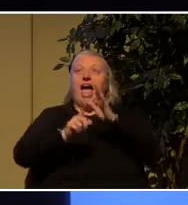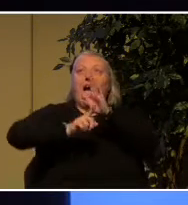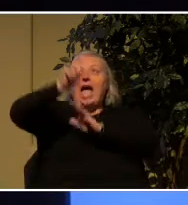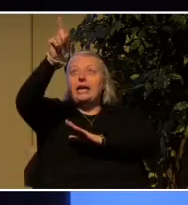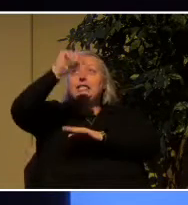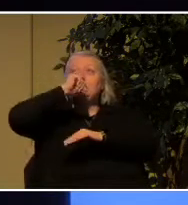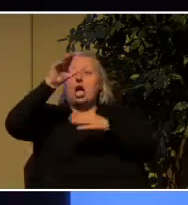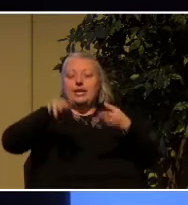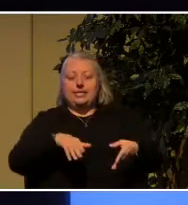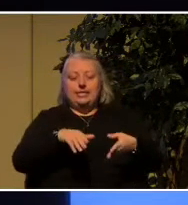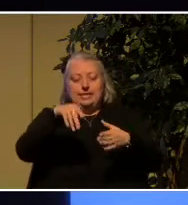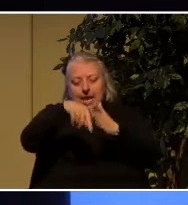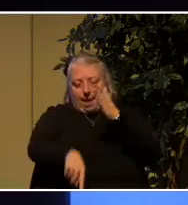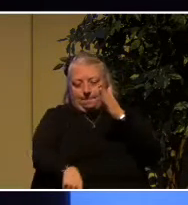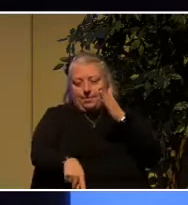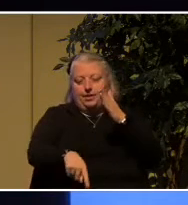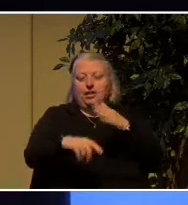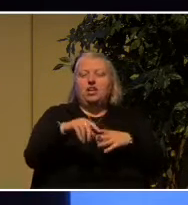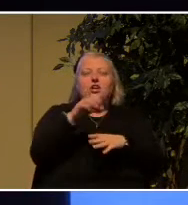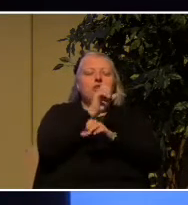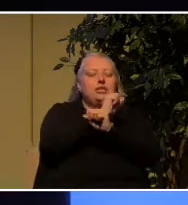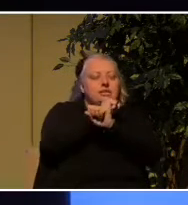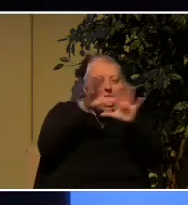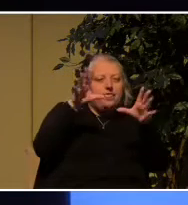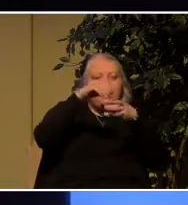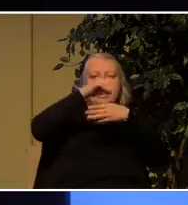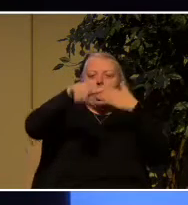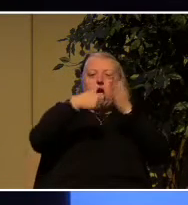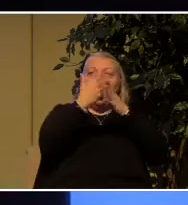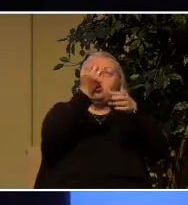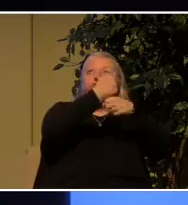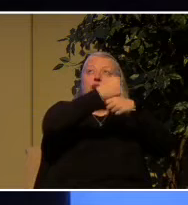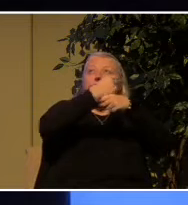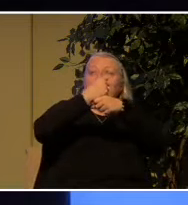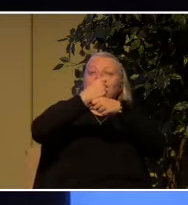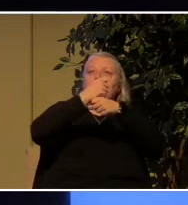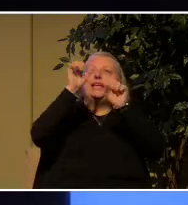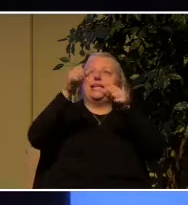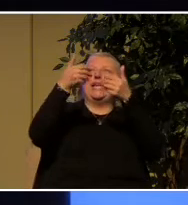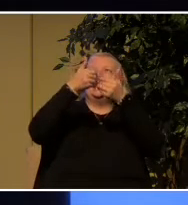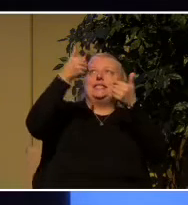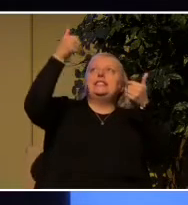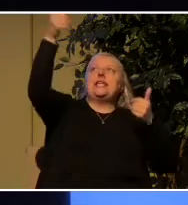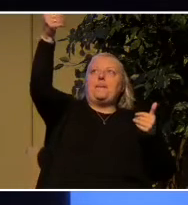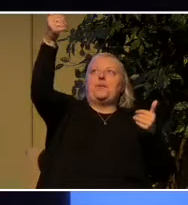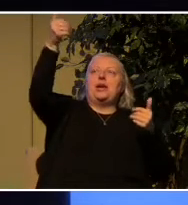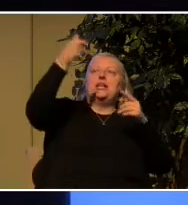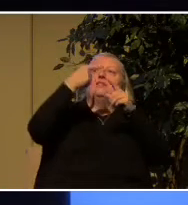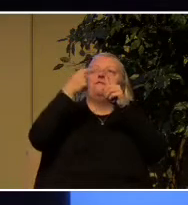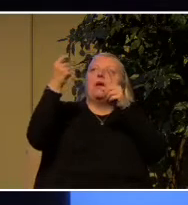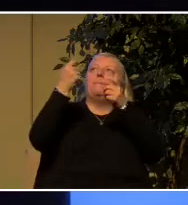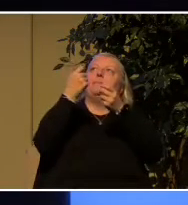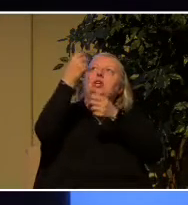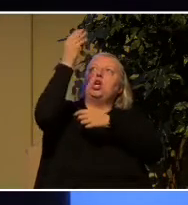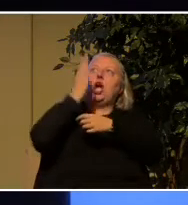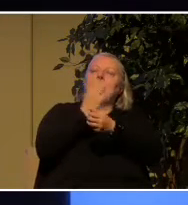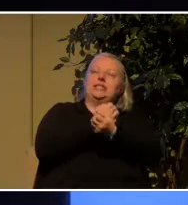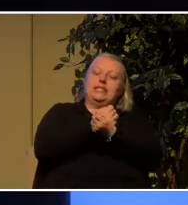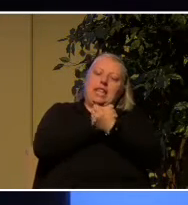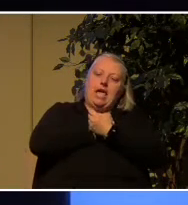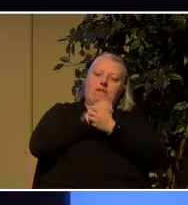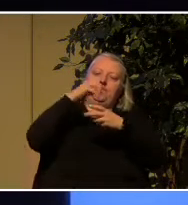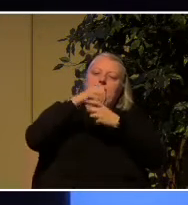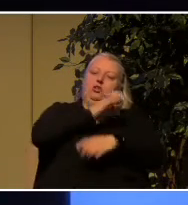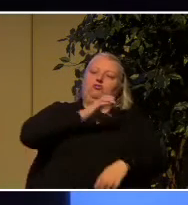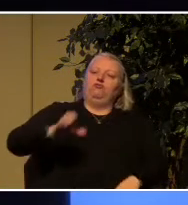nor anything else in all creation will be able to separate us from the love of God that